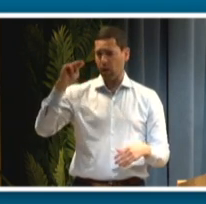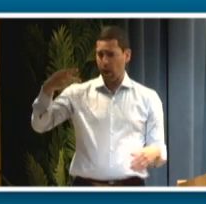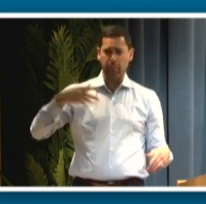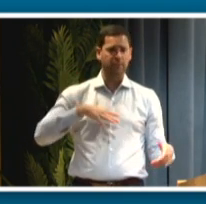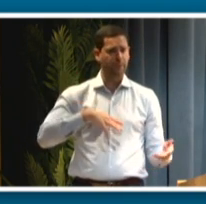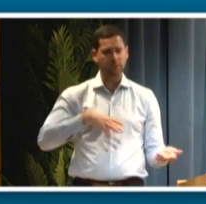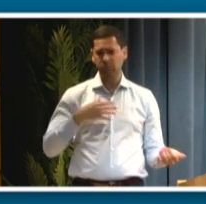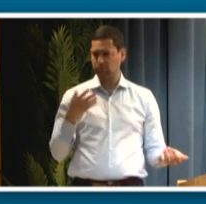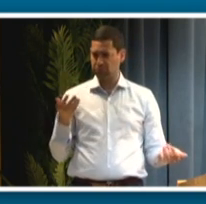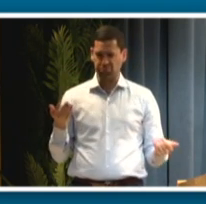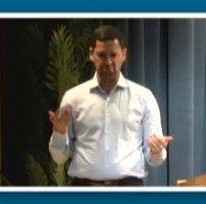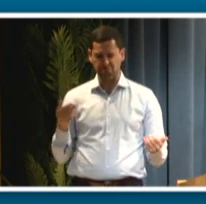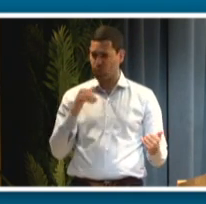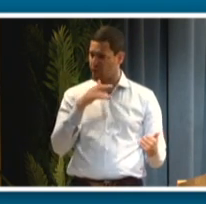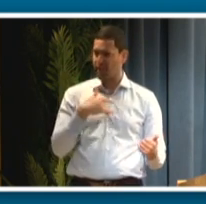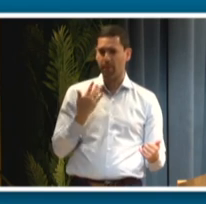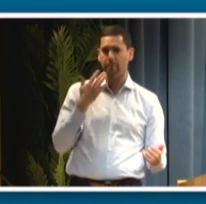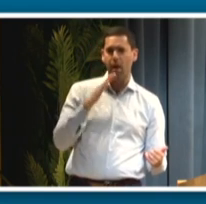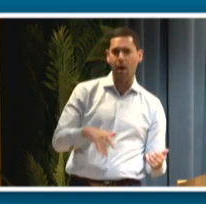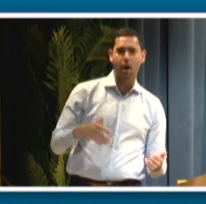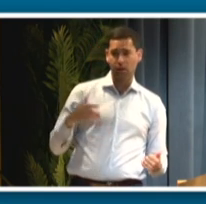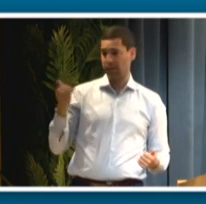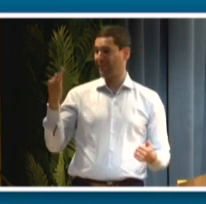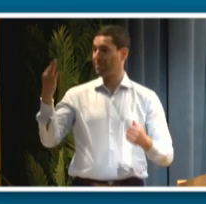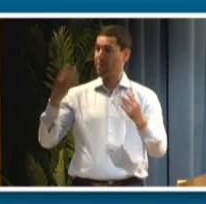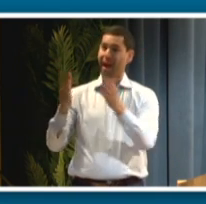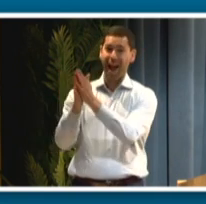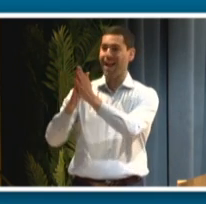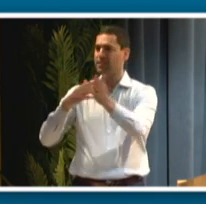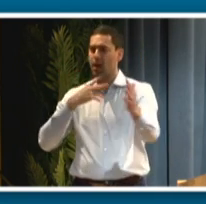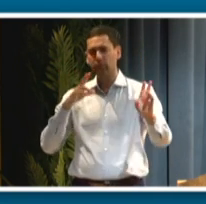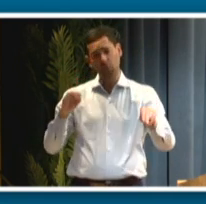about it. I tell people no when I got to tell them no, right? Like,